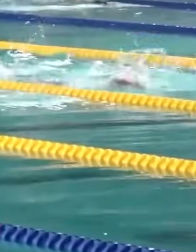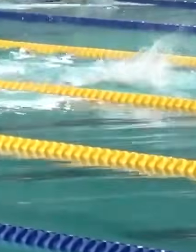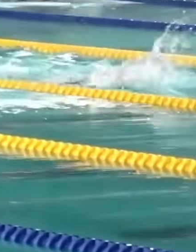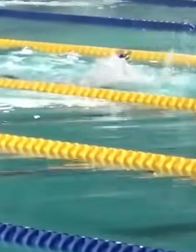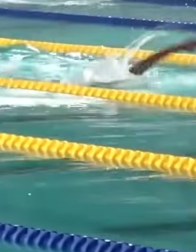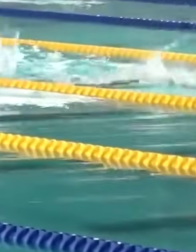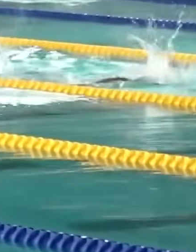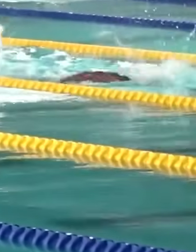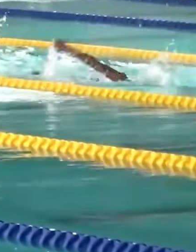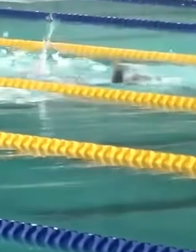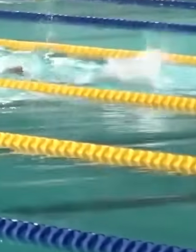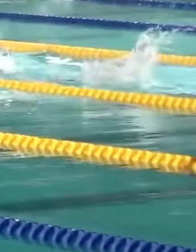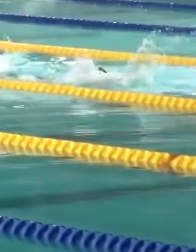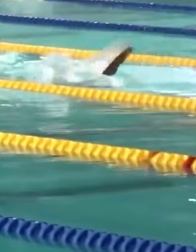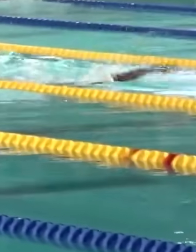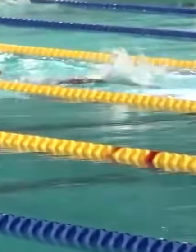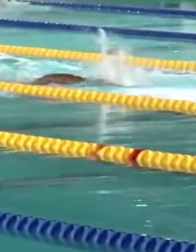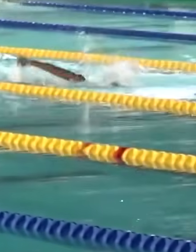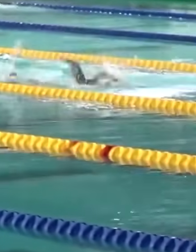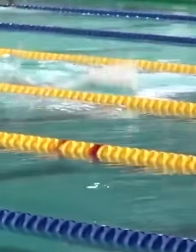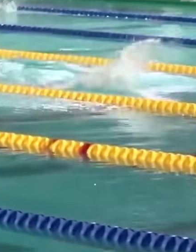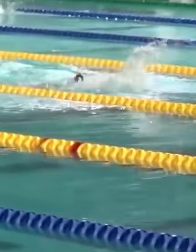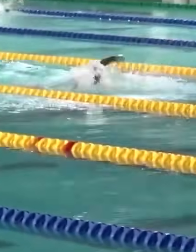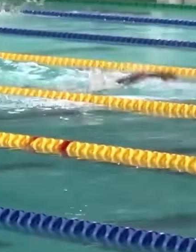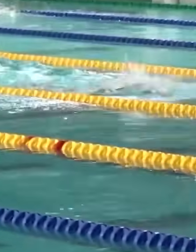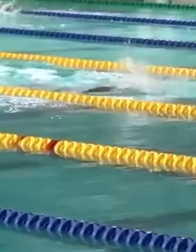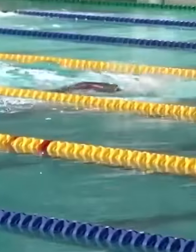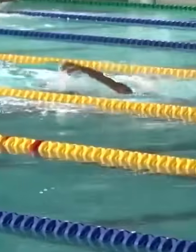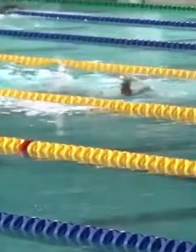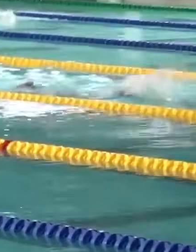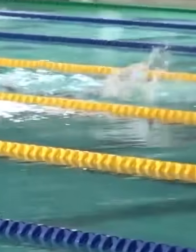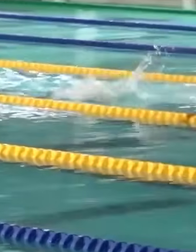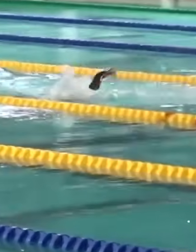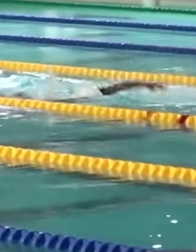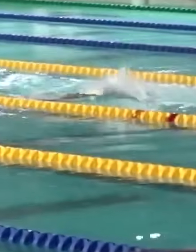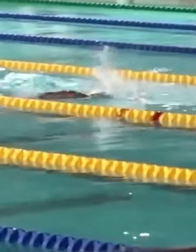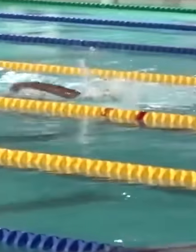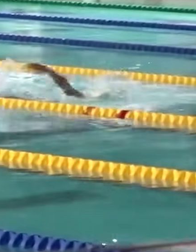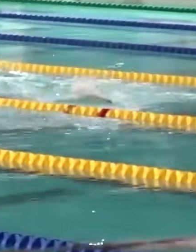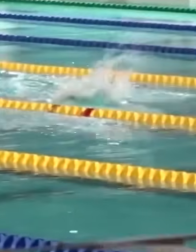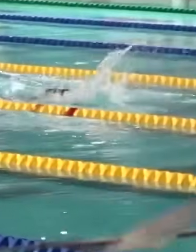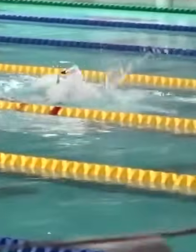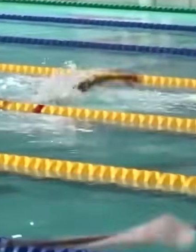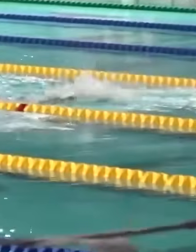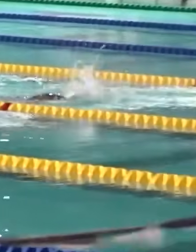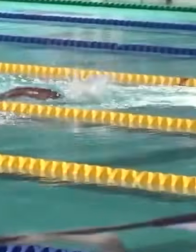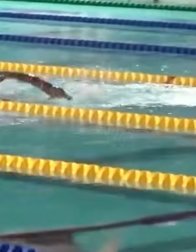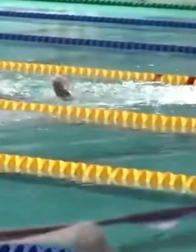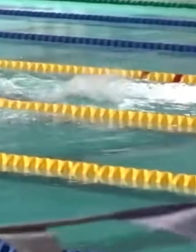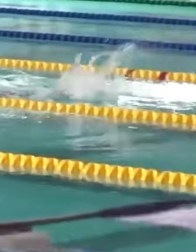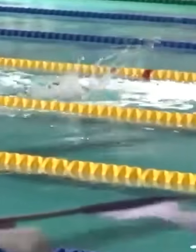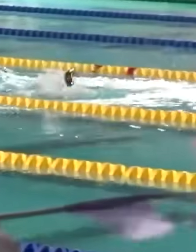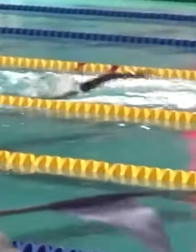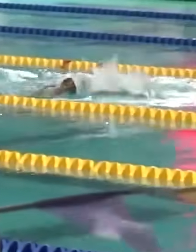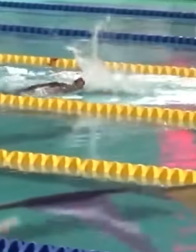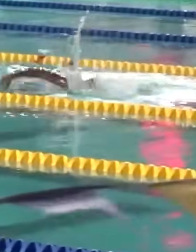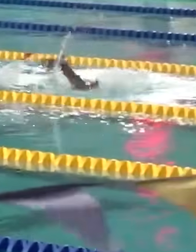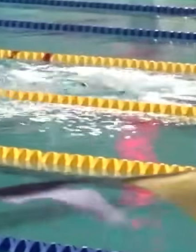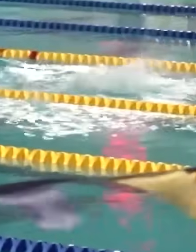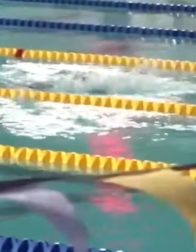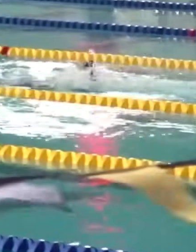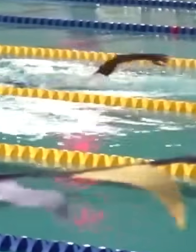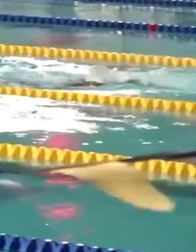Coppin starting to fade. Now look at the late surge from Harris in the silver cap, cutting through the water